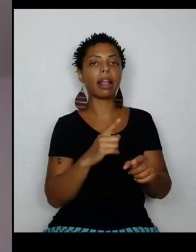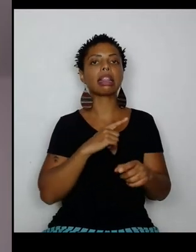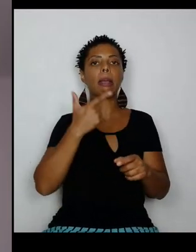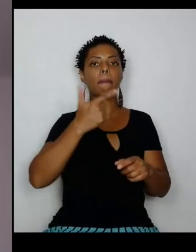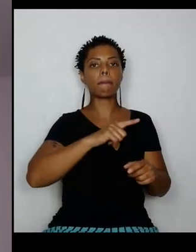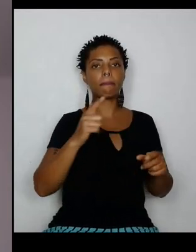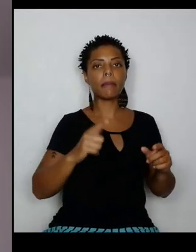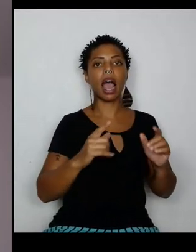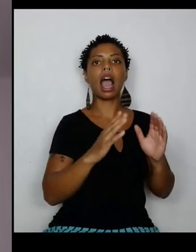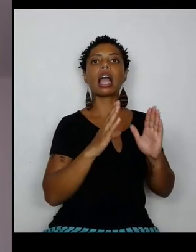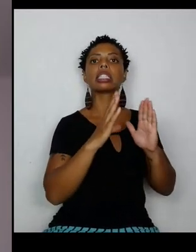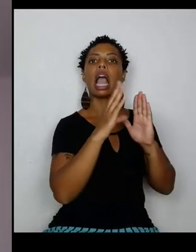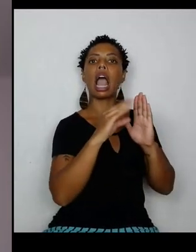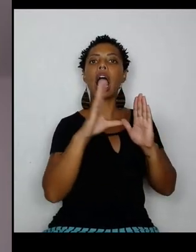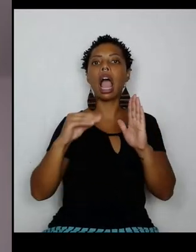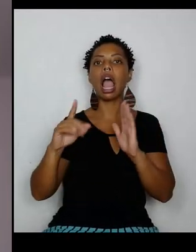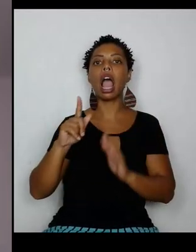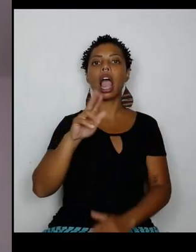oil paintings